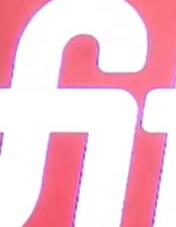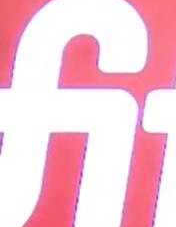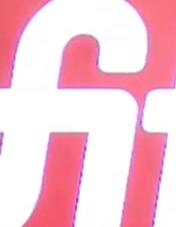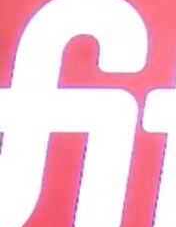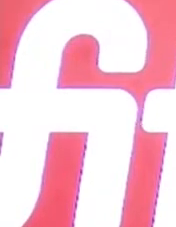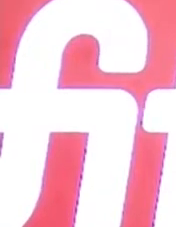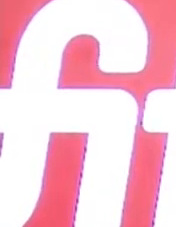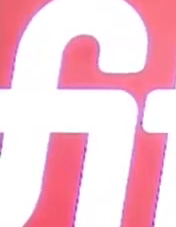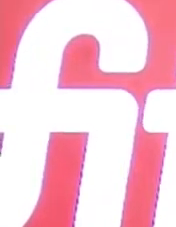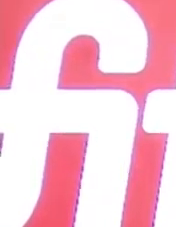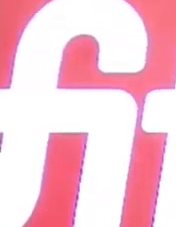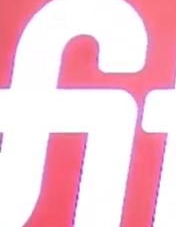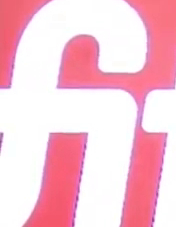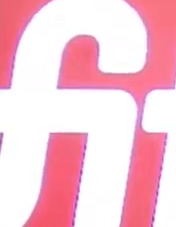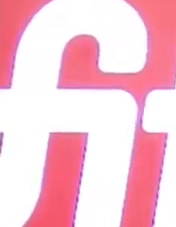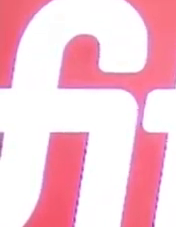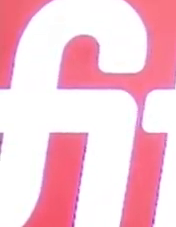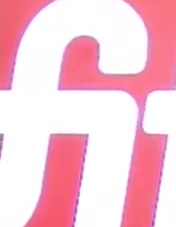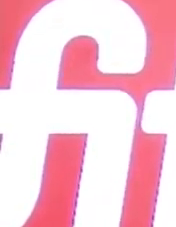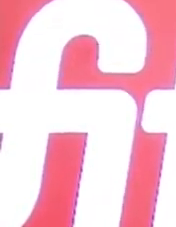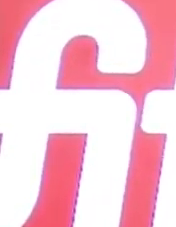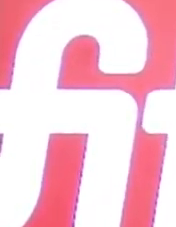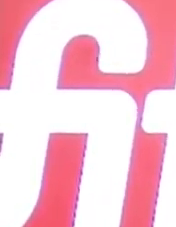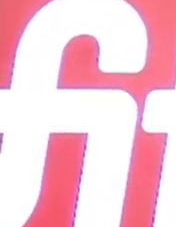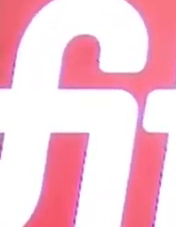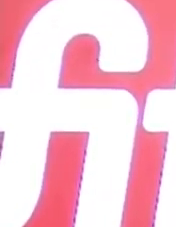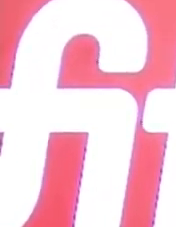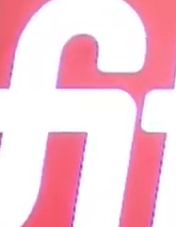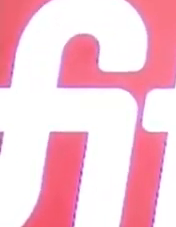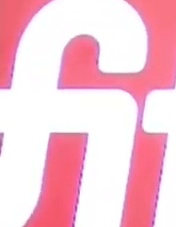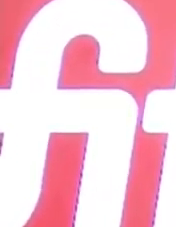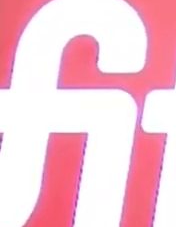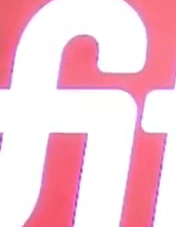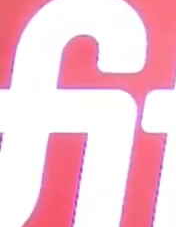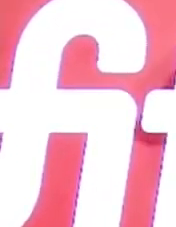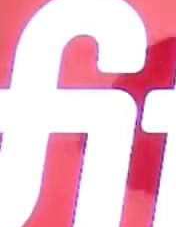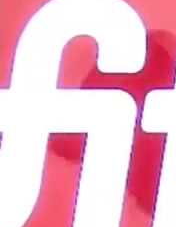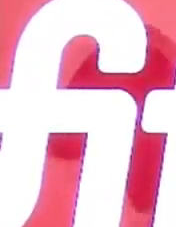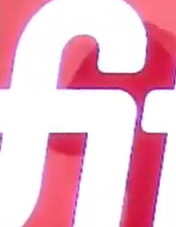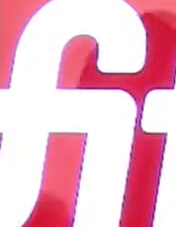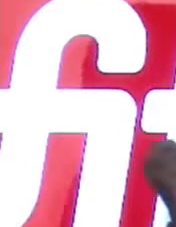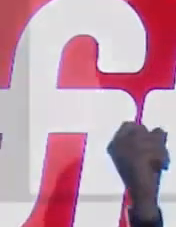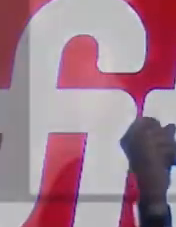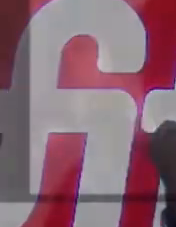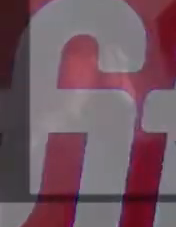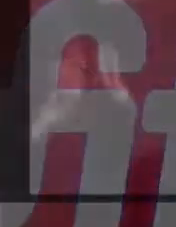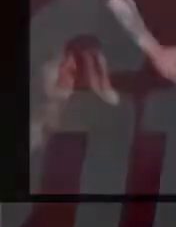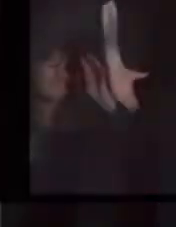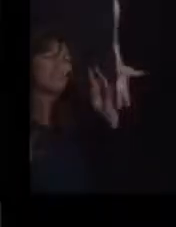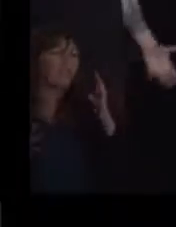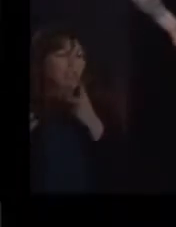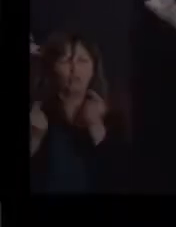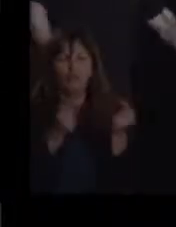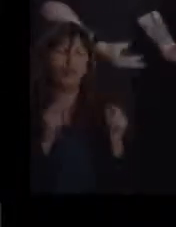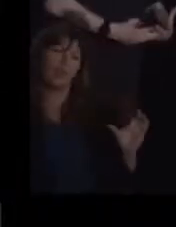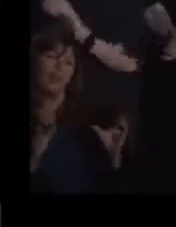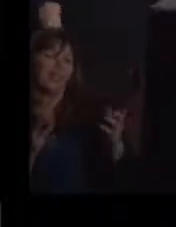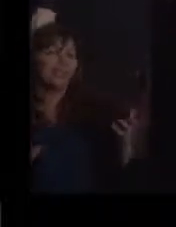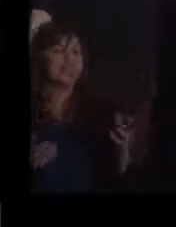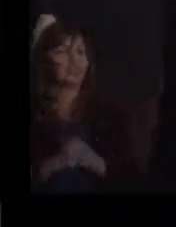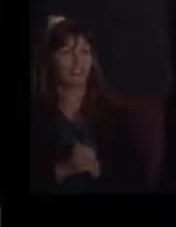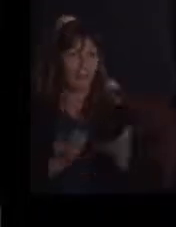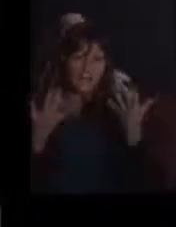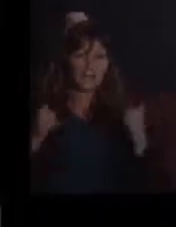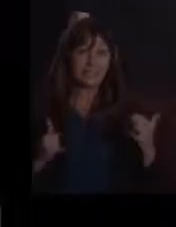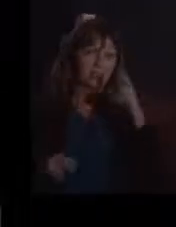I don't think so. That'd be really insensitive, wouldn't it? That'd really suck. But it was really nice to just do all that things and to just, I don't know, just try and